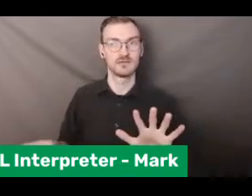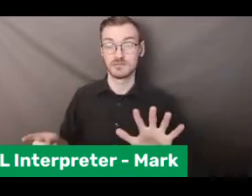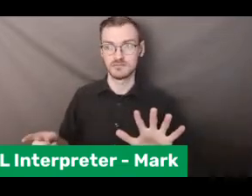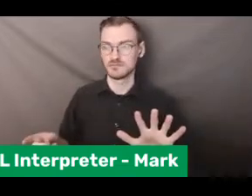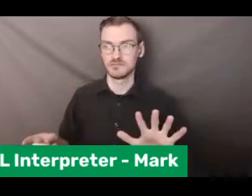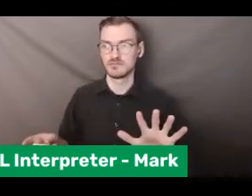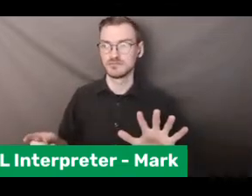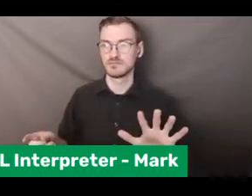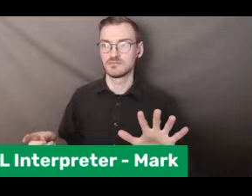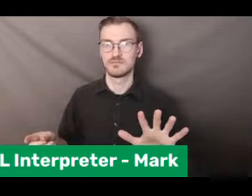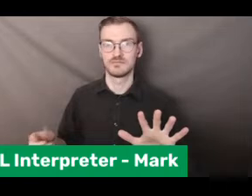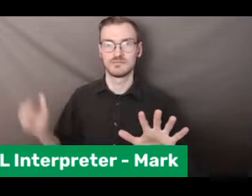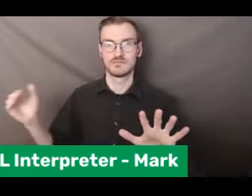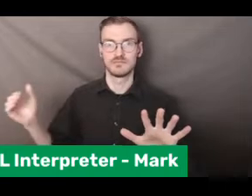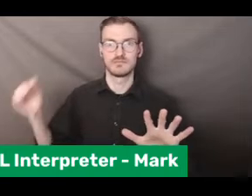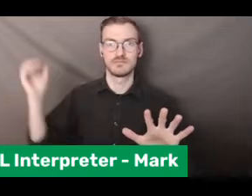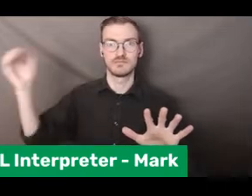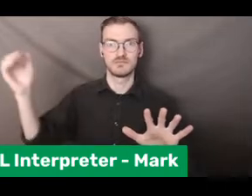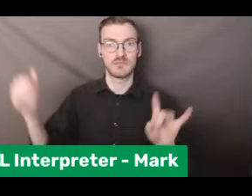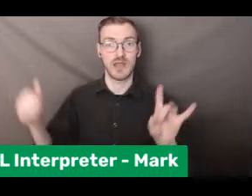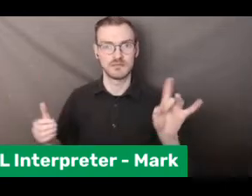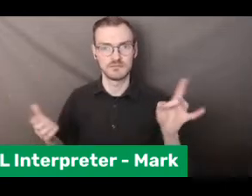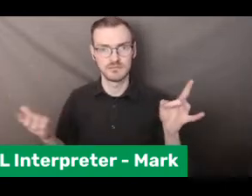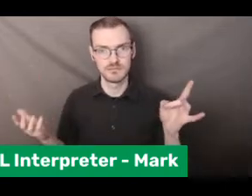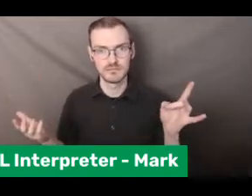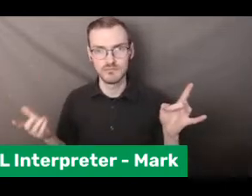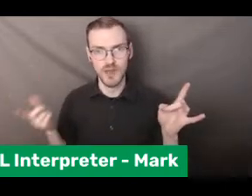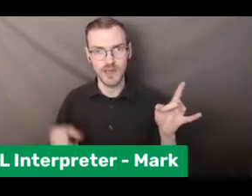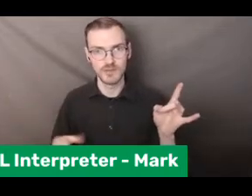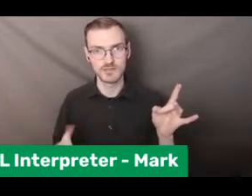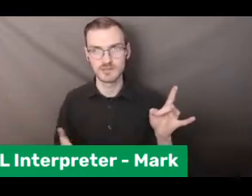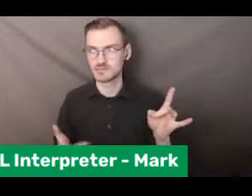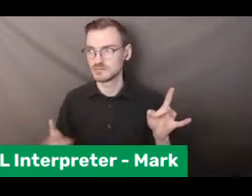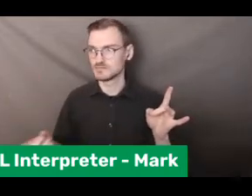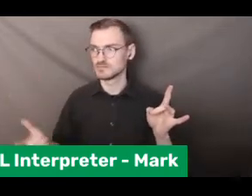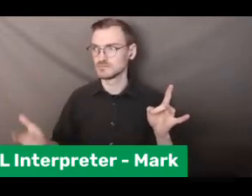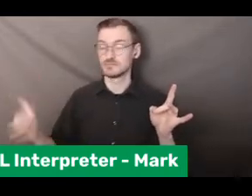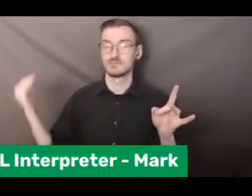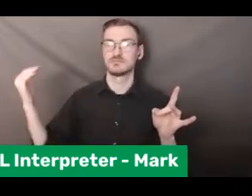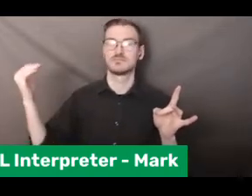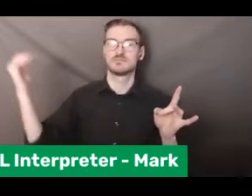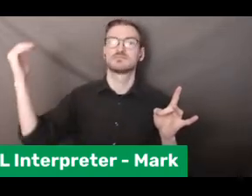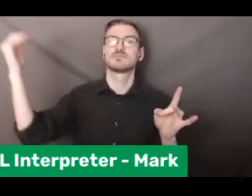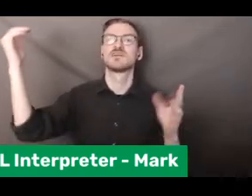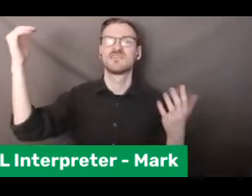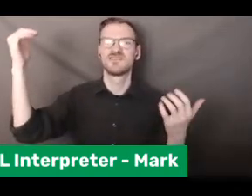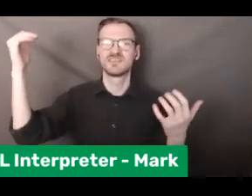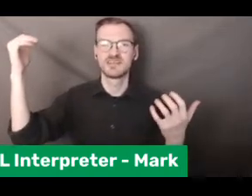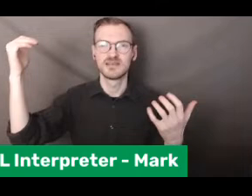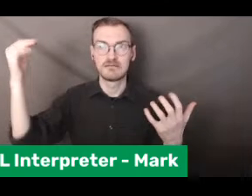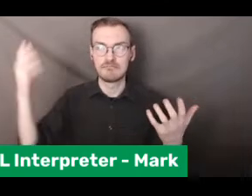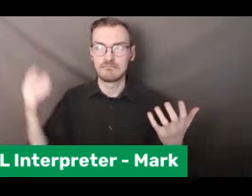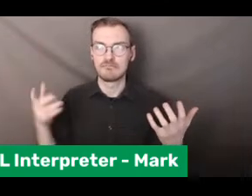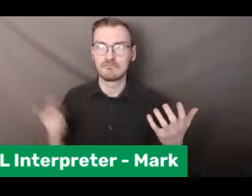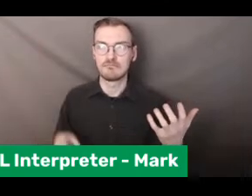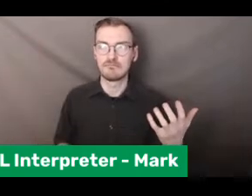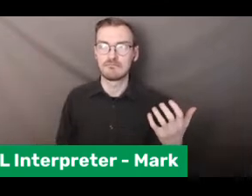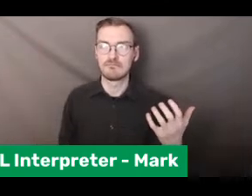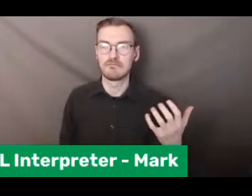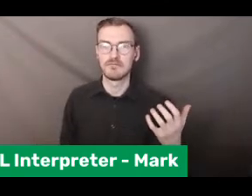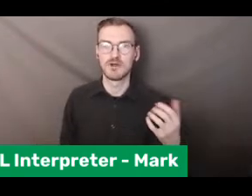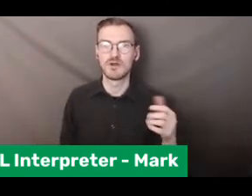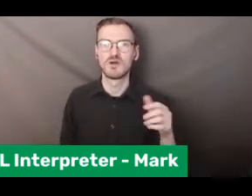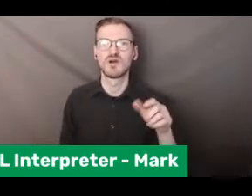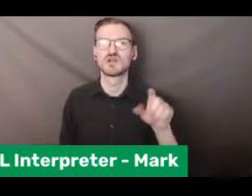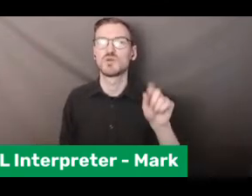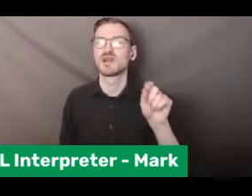at age 15? What happens at age 20? What happens when you get to 38, when you're my age?